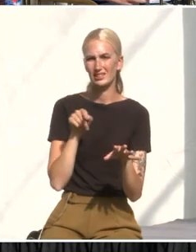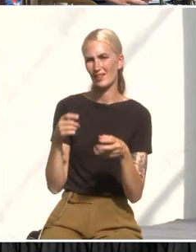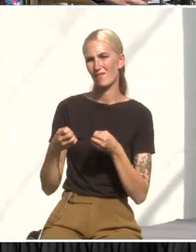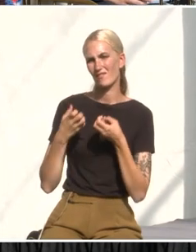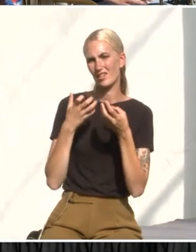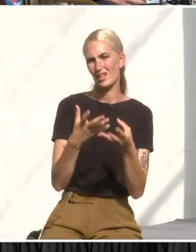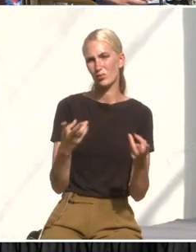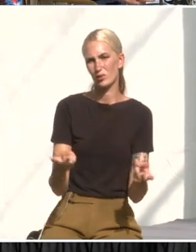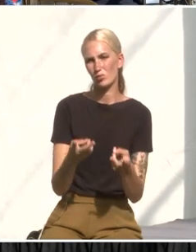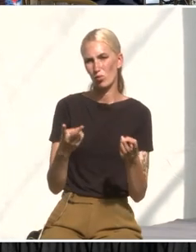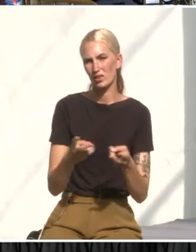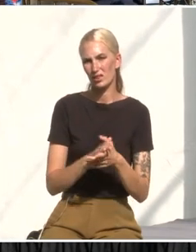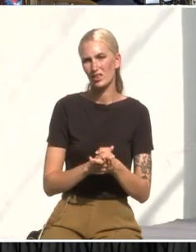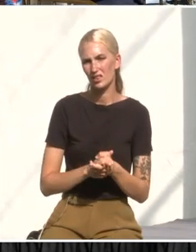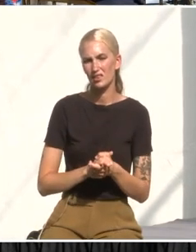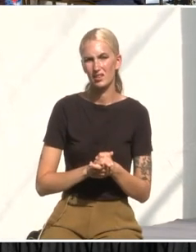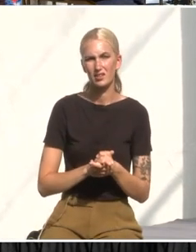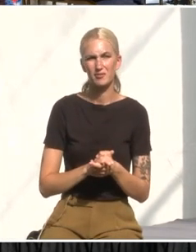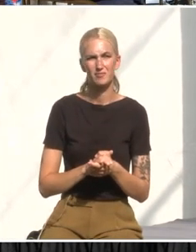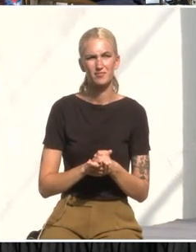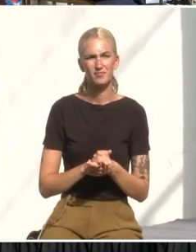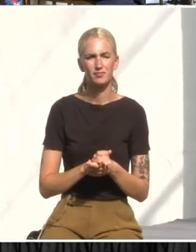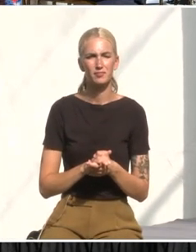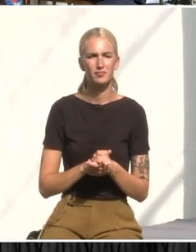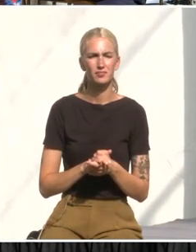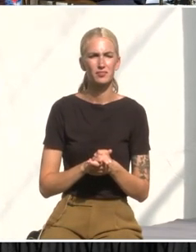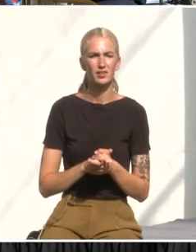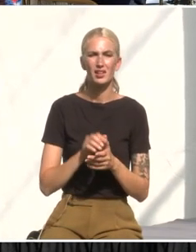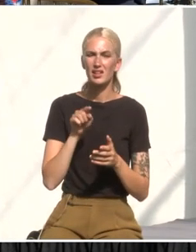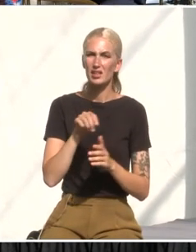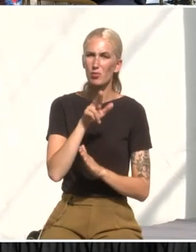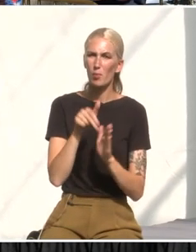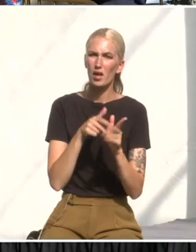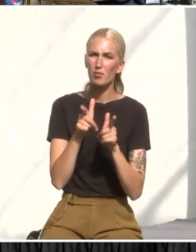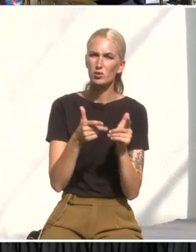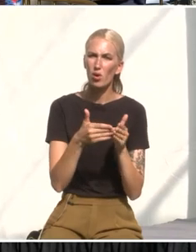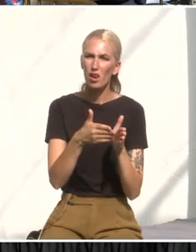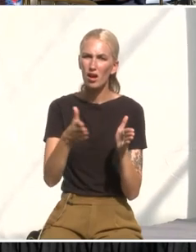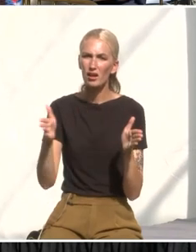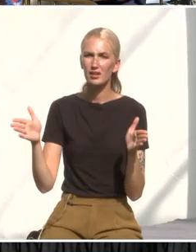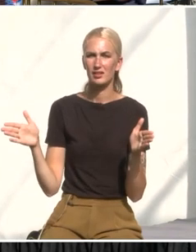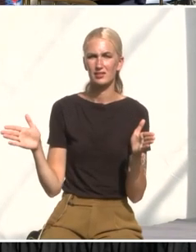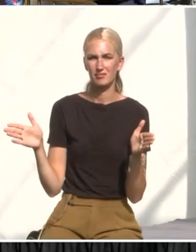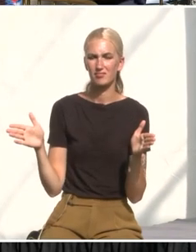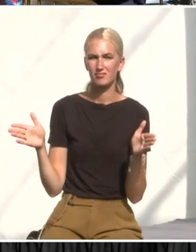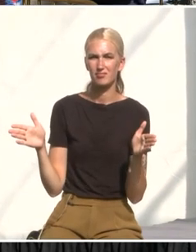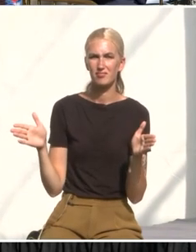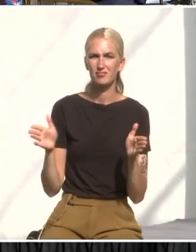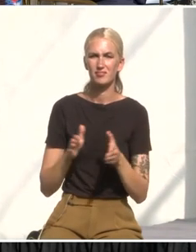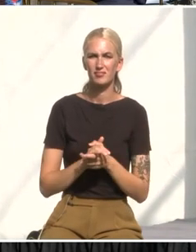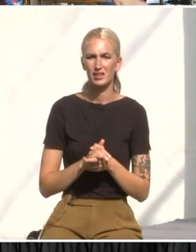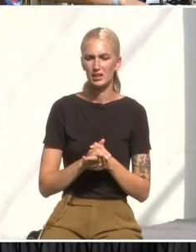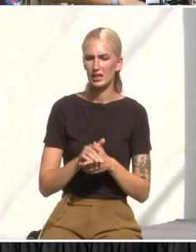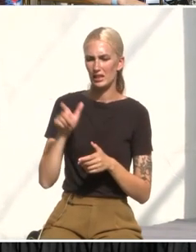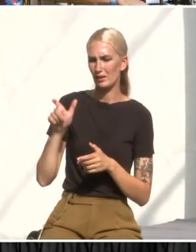account also, that it becomes a broader problem than the individual's mental illness or